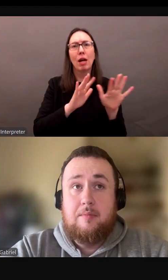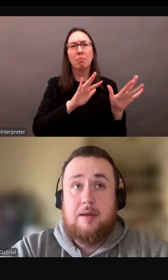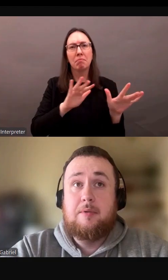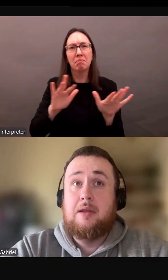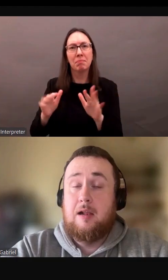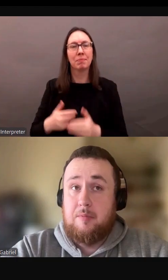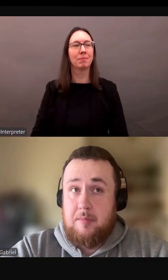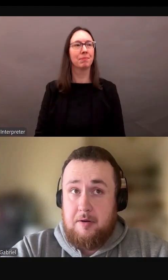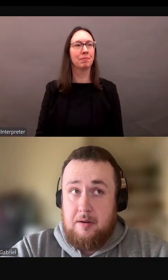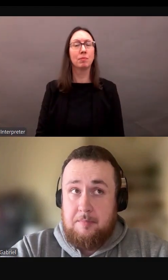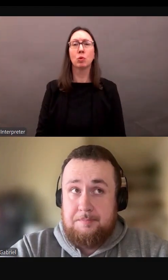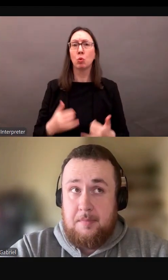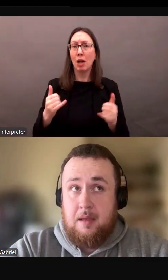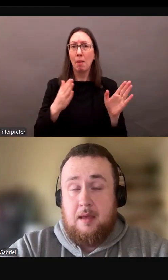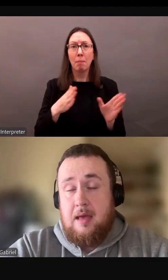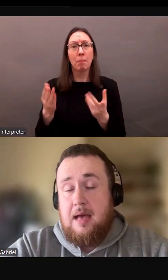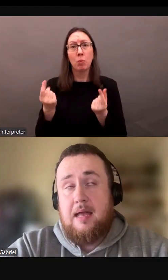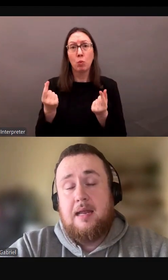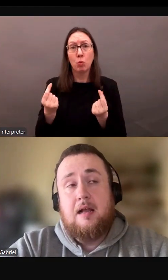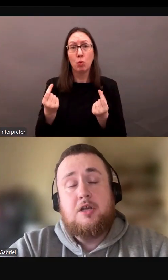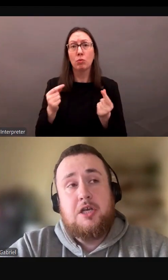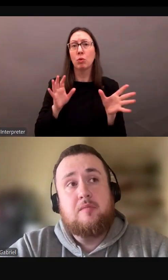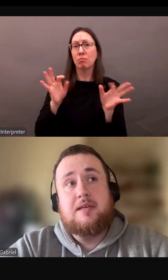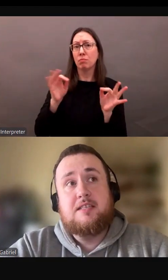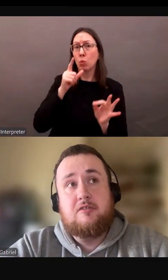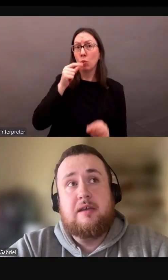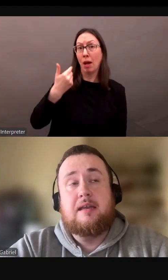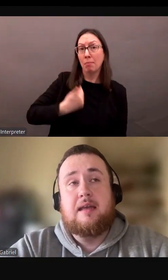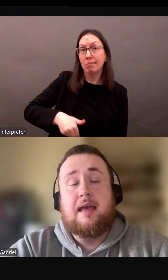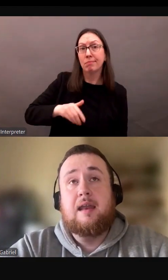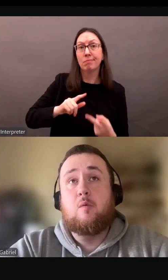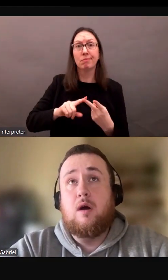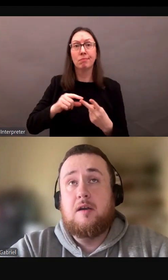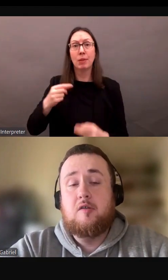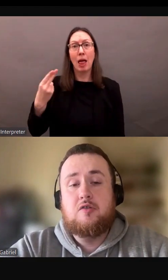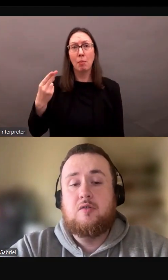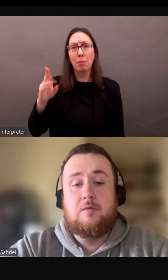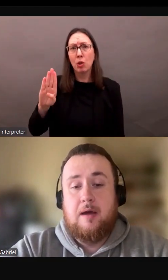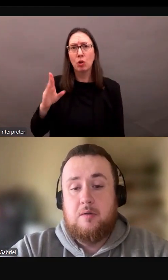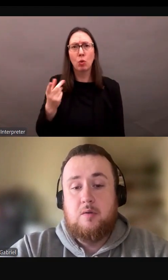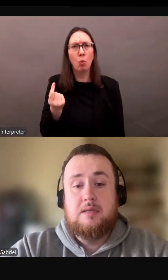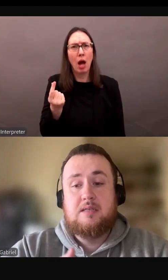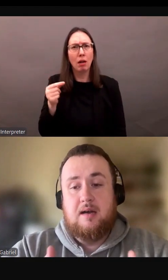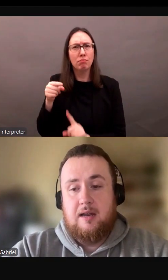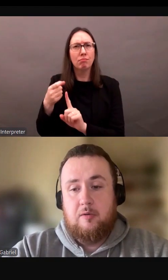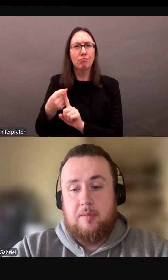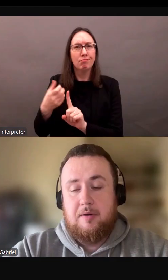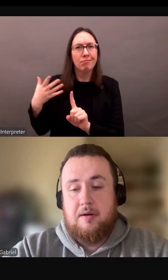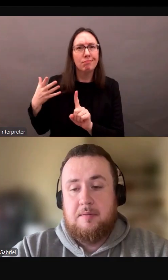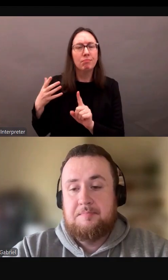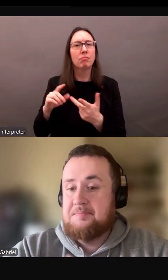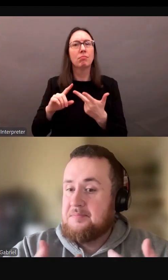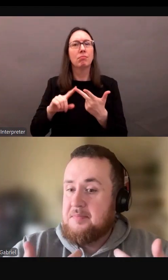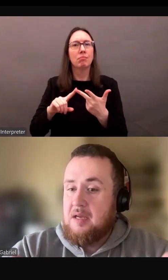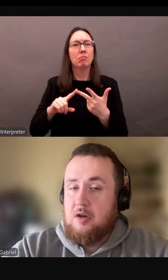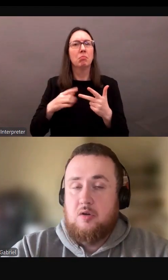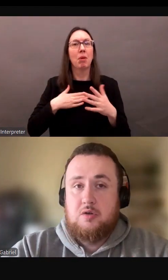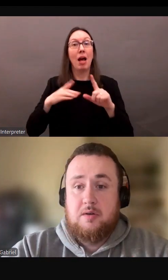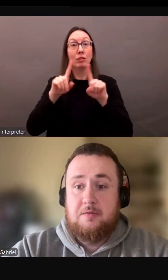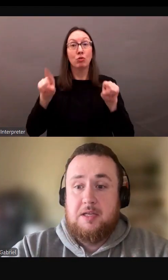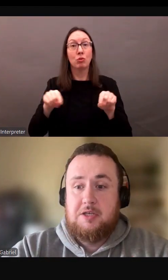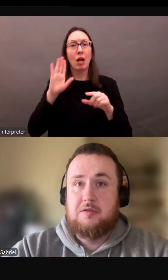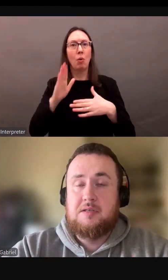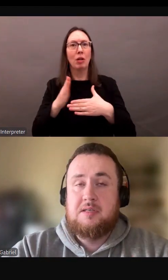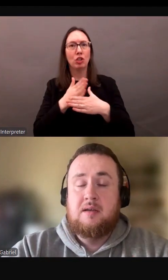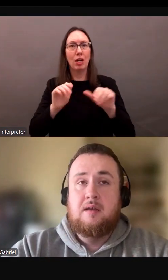little bit about Helperbird. And then I'll share my screen and kind of walk you through how to install Helperbird, go through